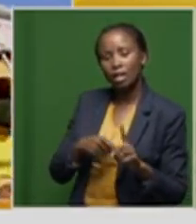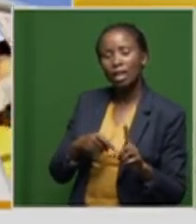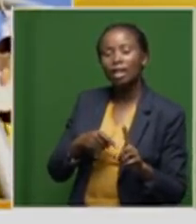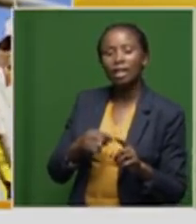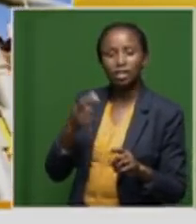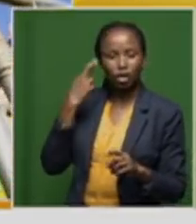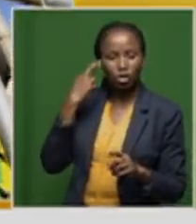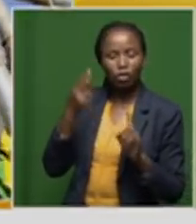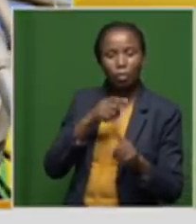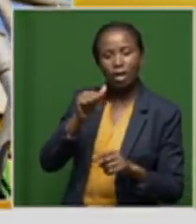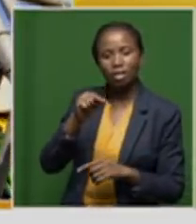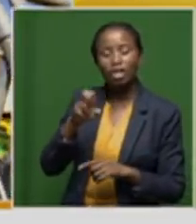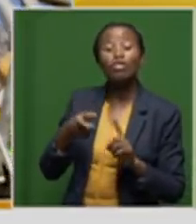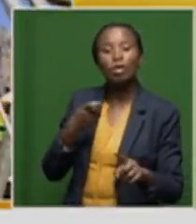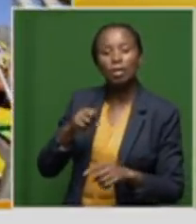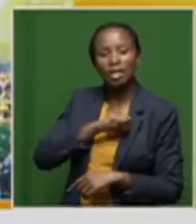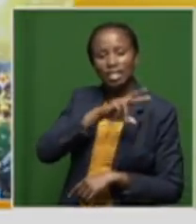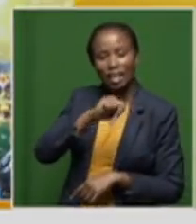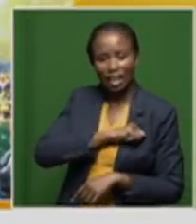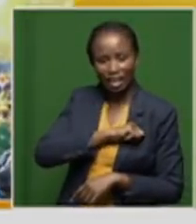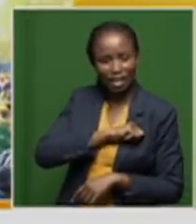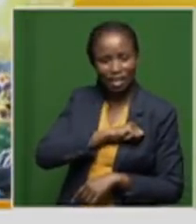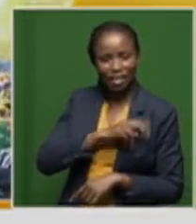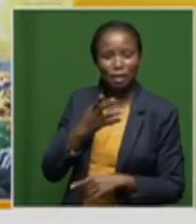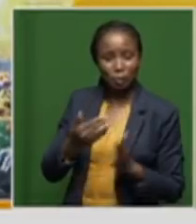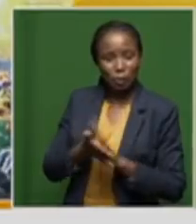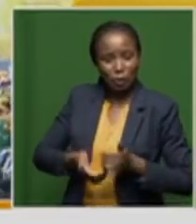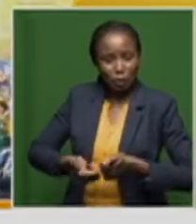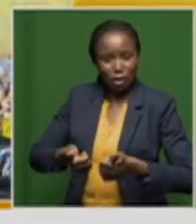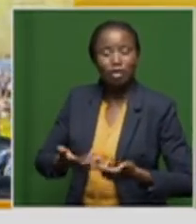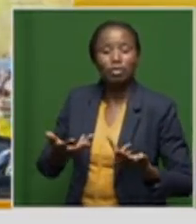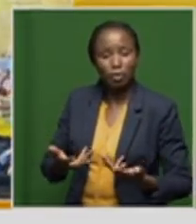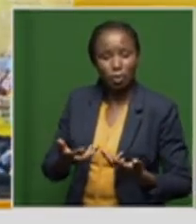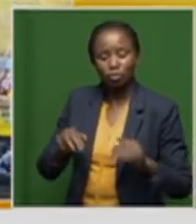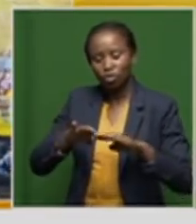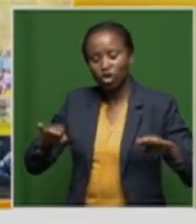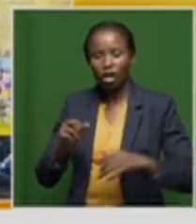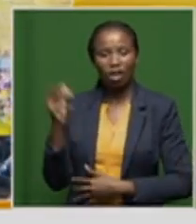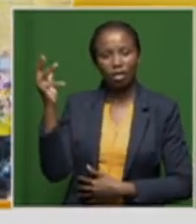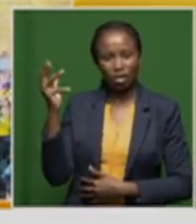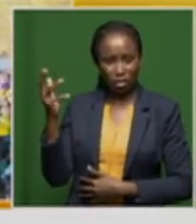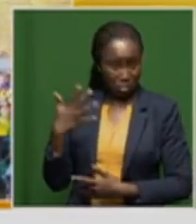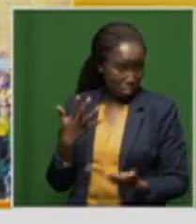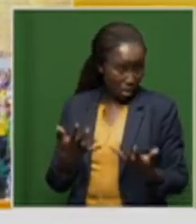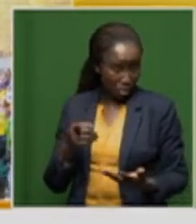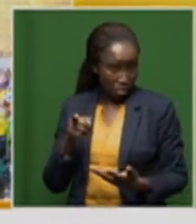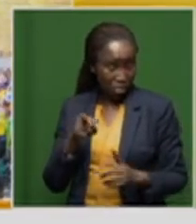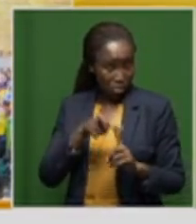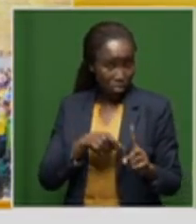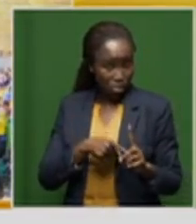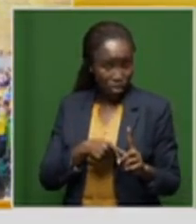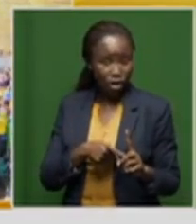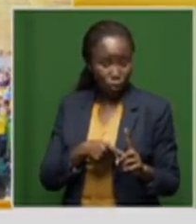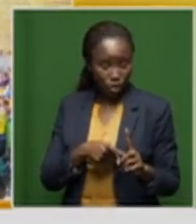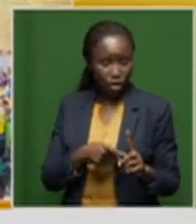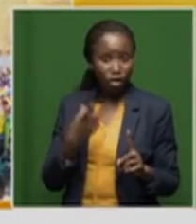the ANC in KwaZulu-Natal, saying that he's going back to stage to go, and essentially he's going to be the master